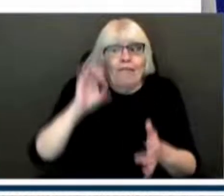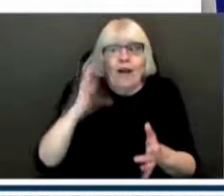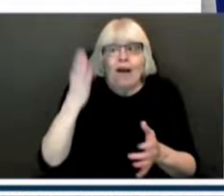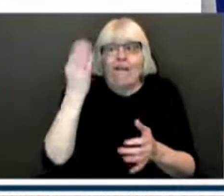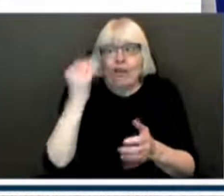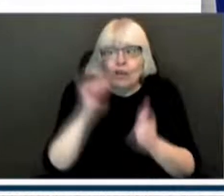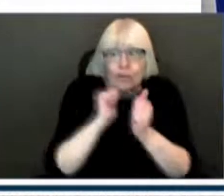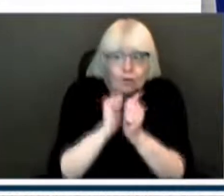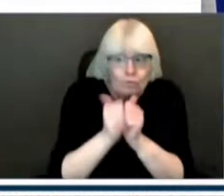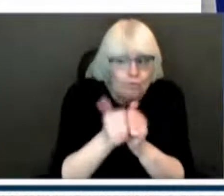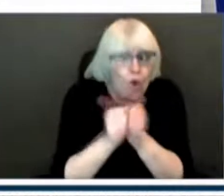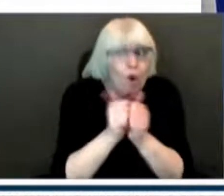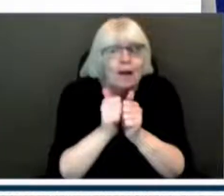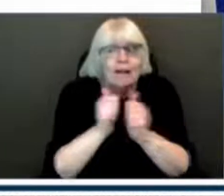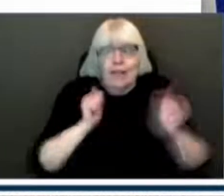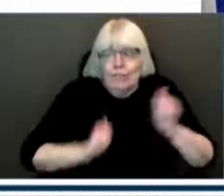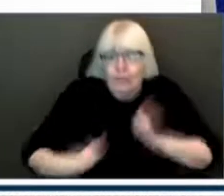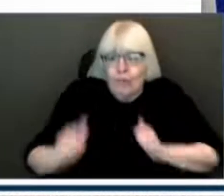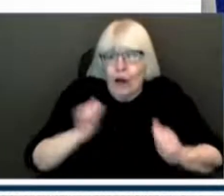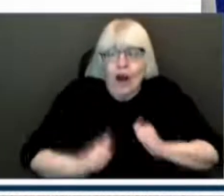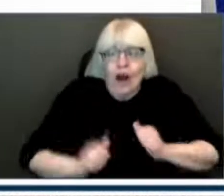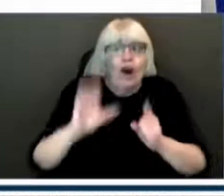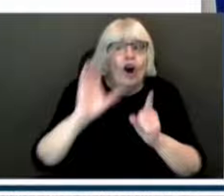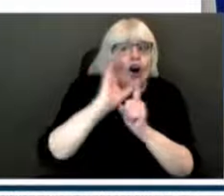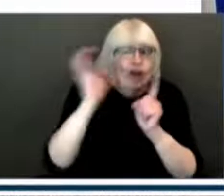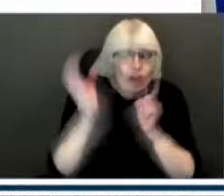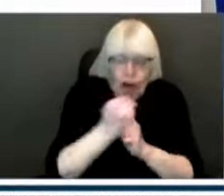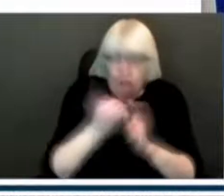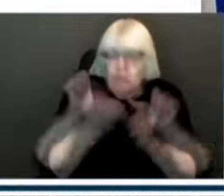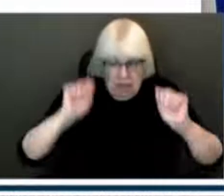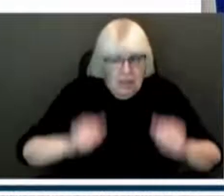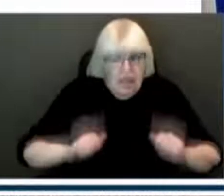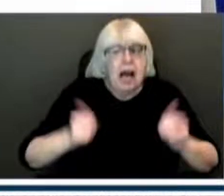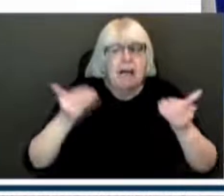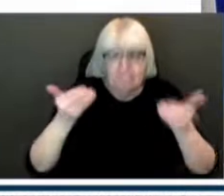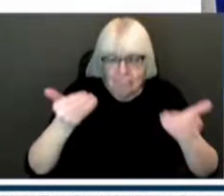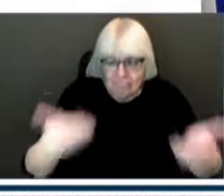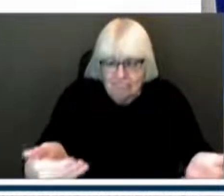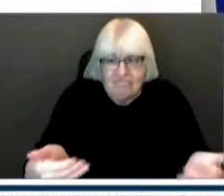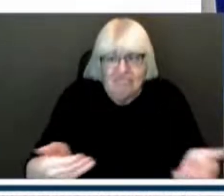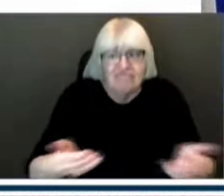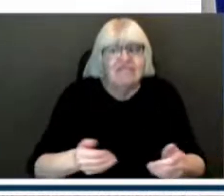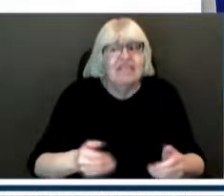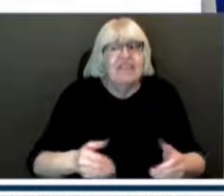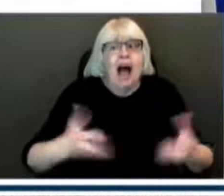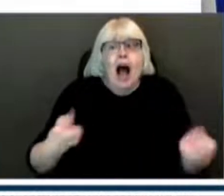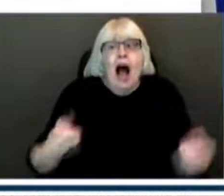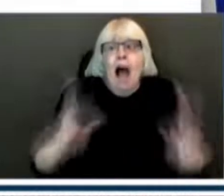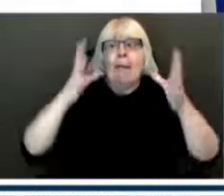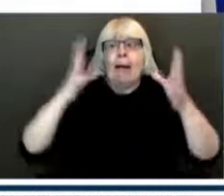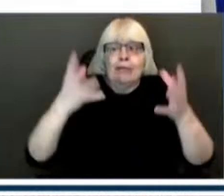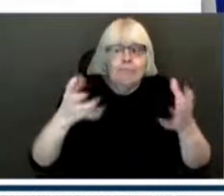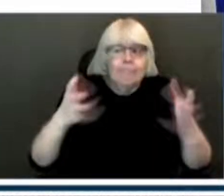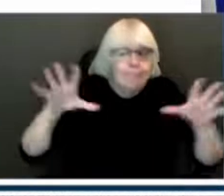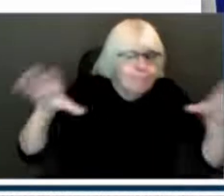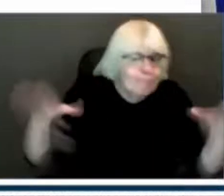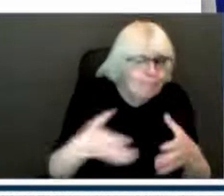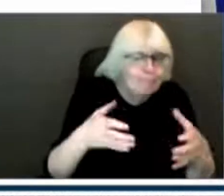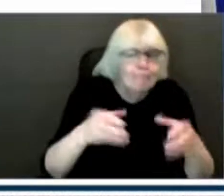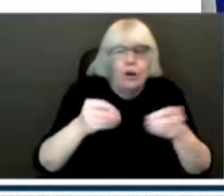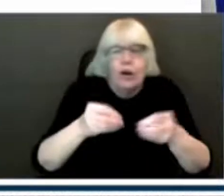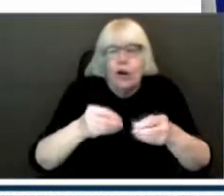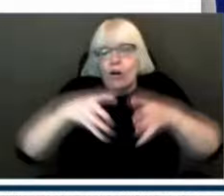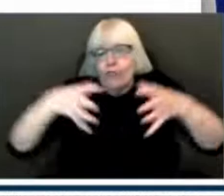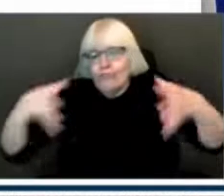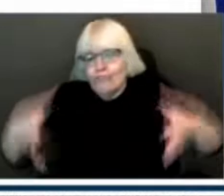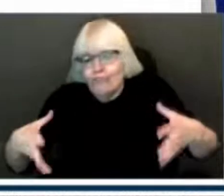events can resume. Gathering limits will increase for informal events from 10 to 25. Restaurants